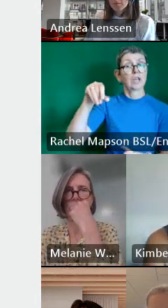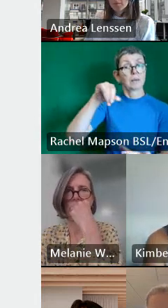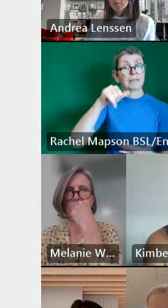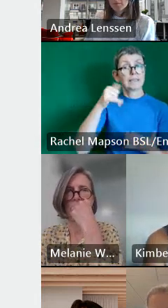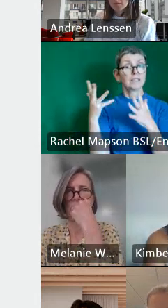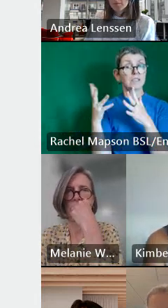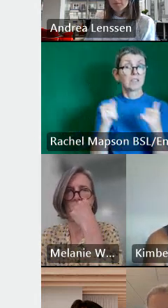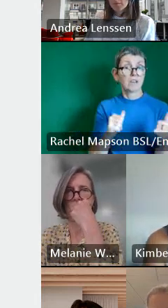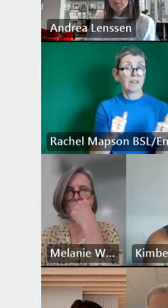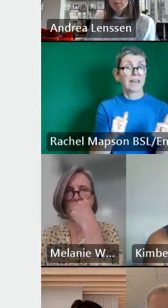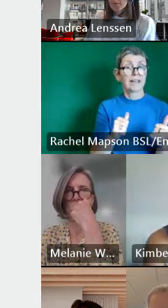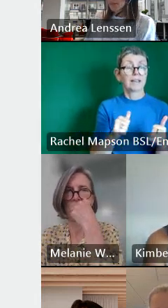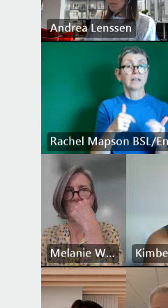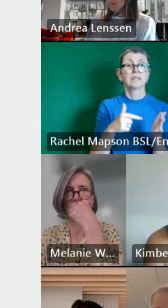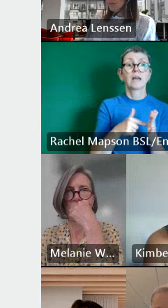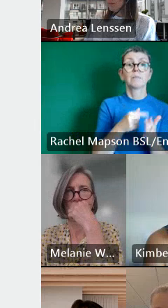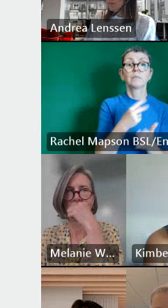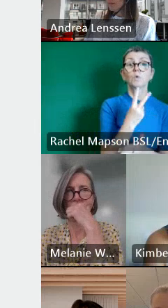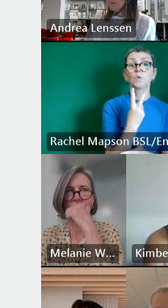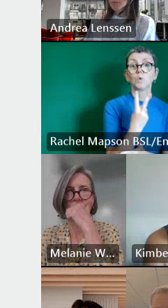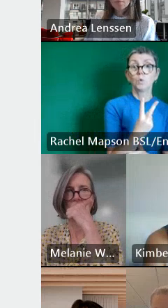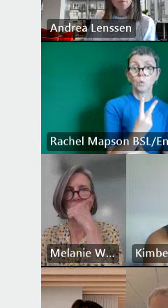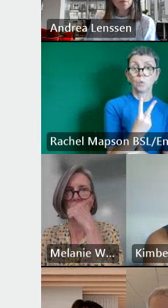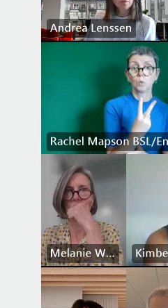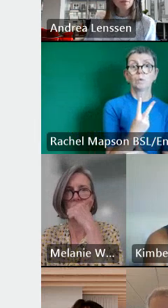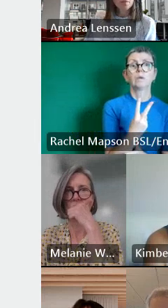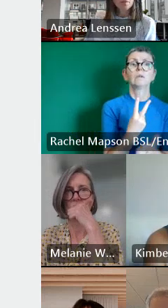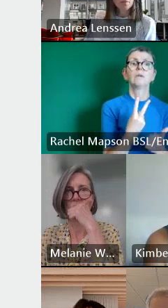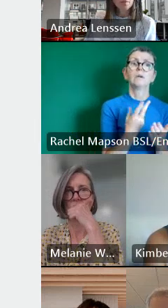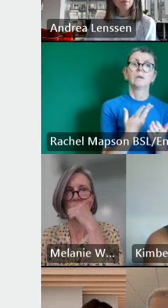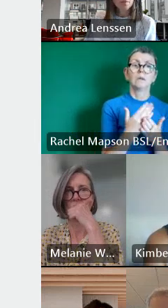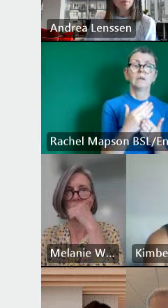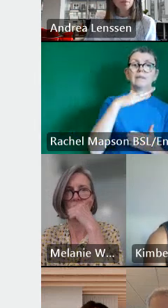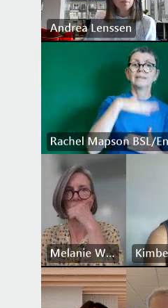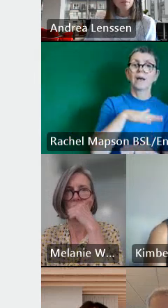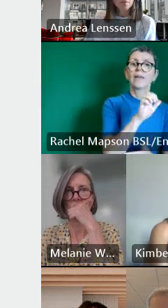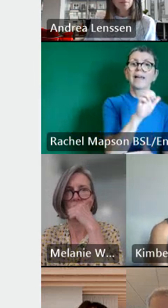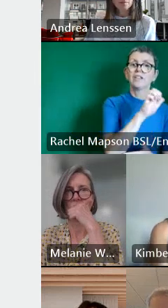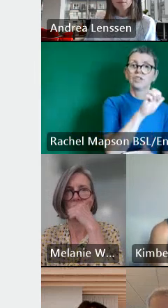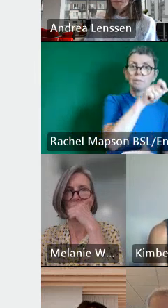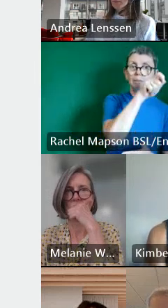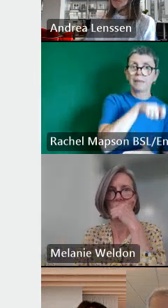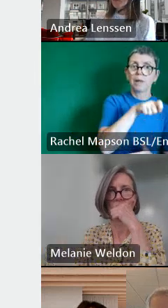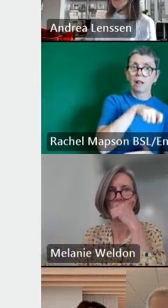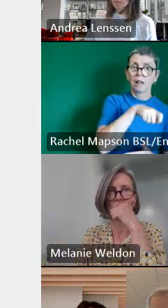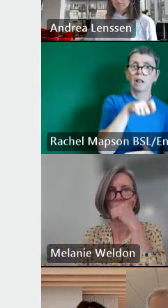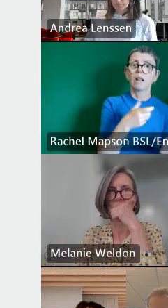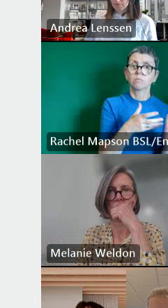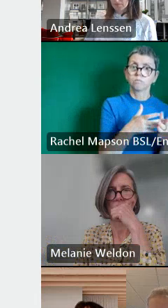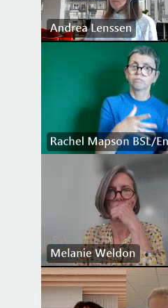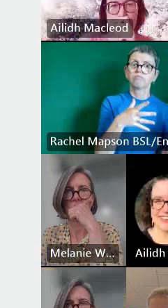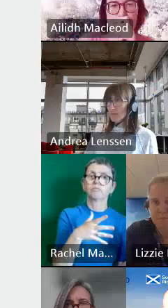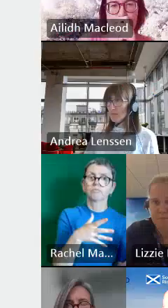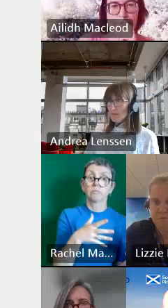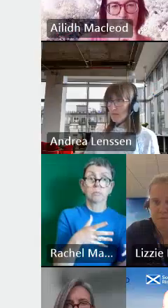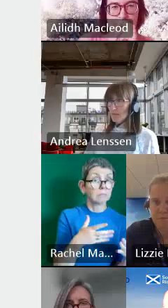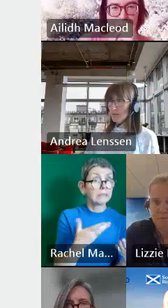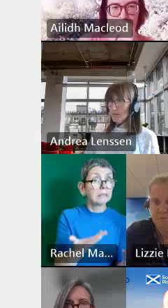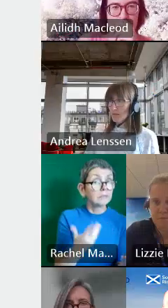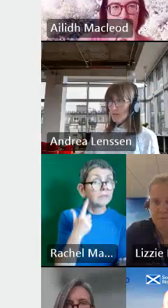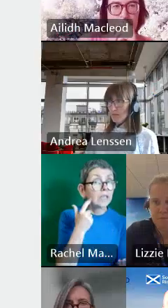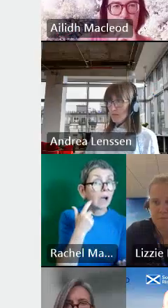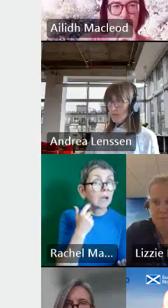type 2 diabetes were more common in South Asian populations, even at a younger age compared